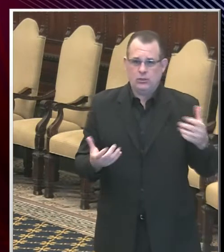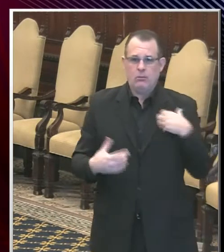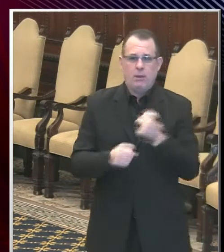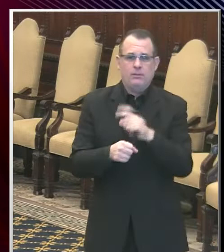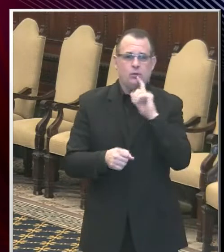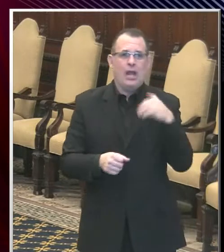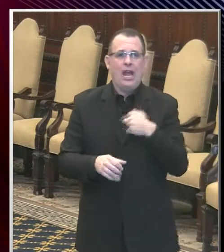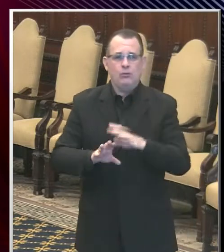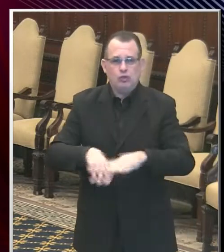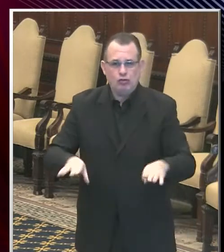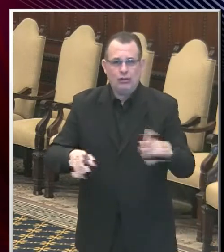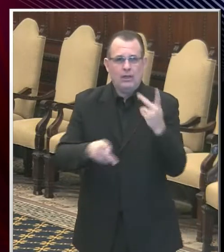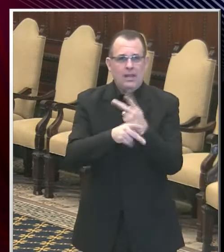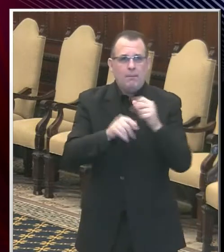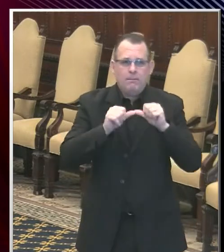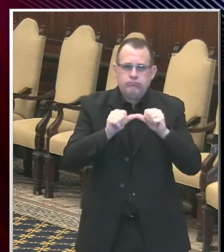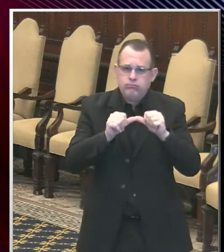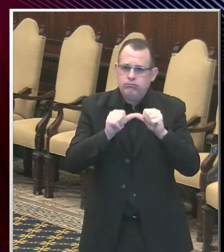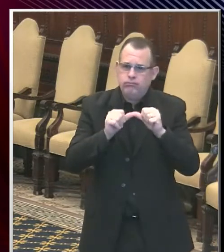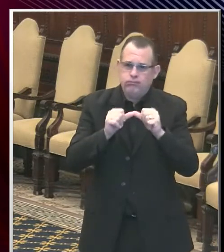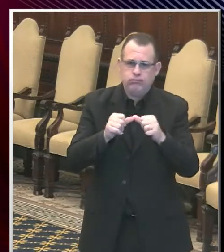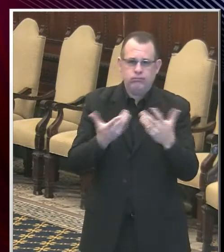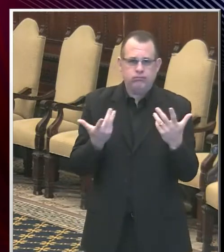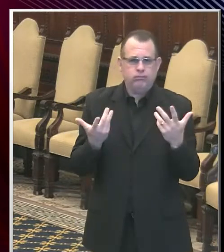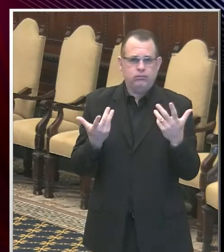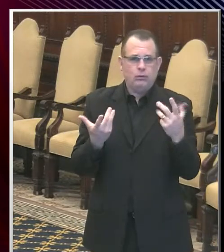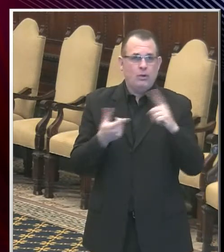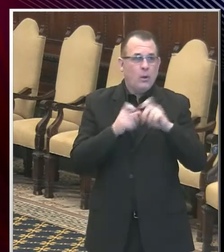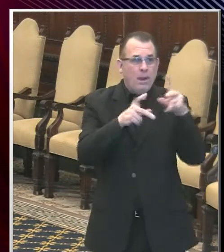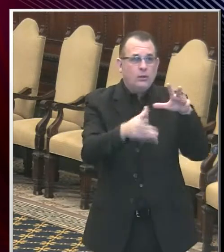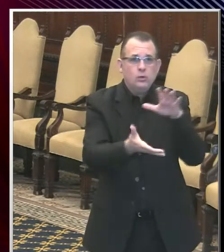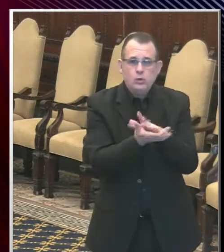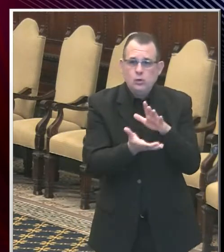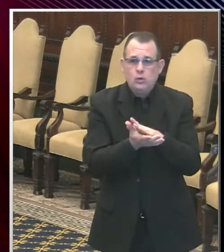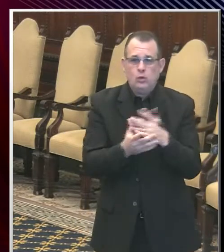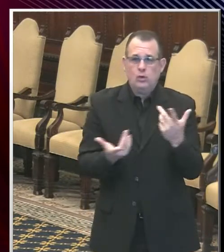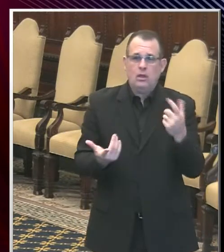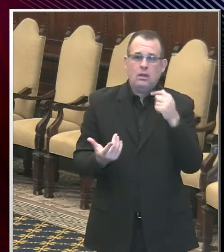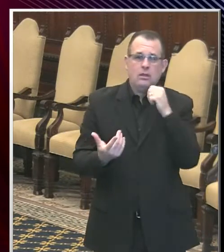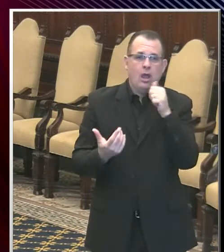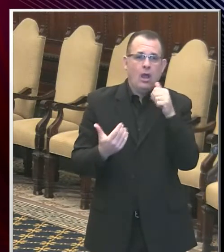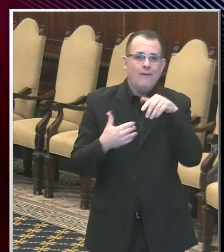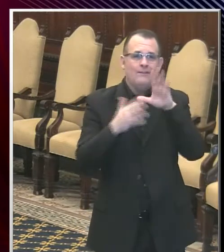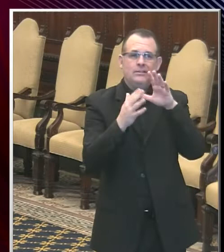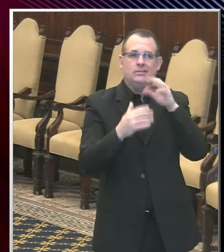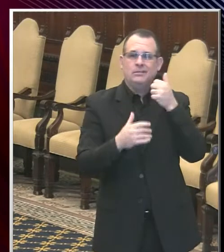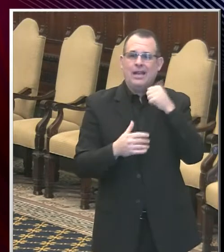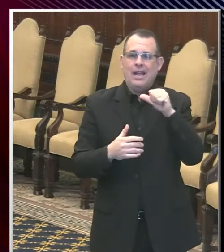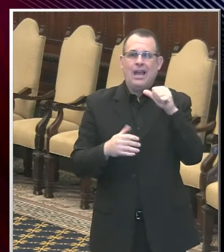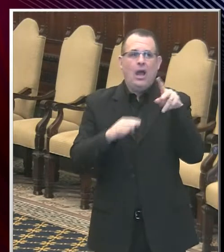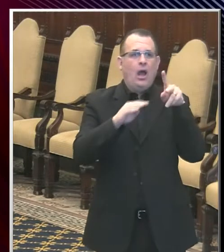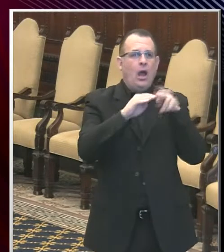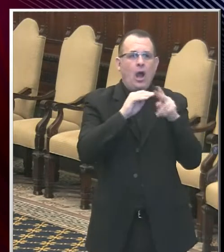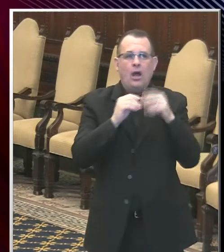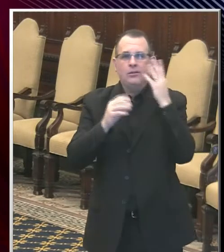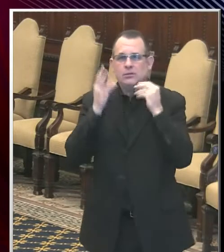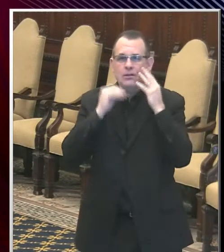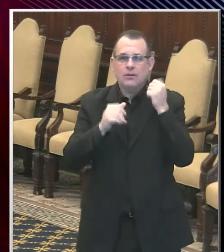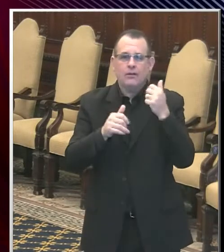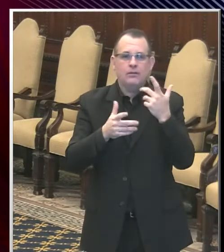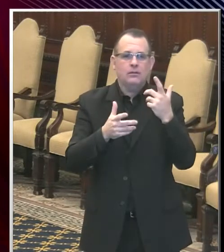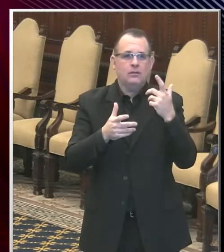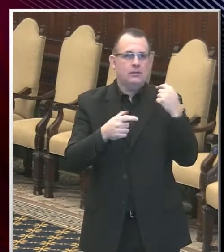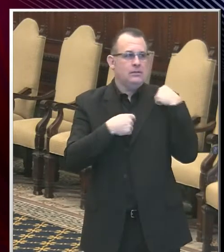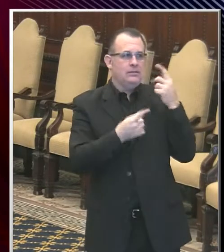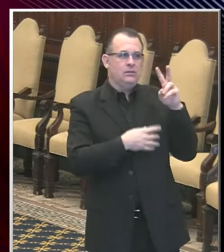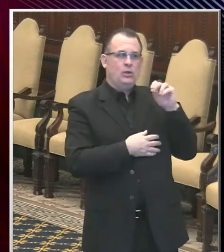maintained, when they go back to school, that they're not facing all the draconian cuts that they went through back in